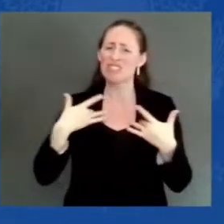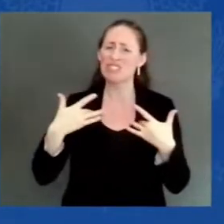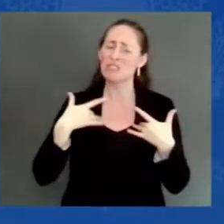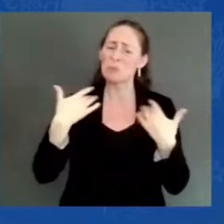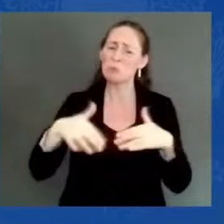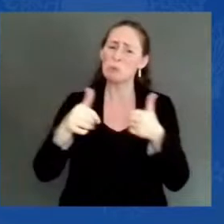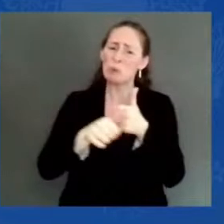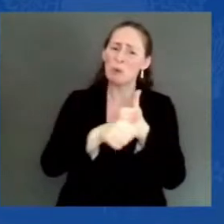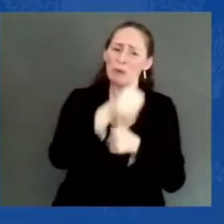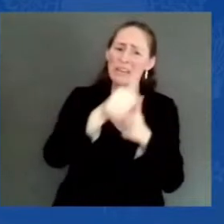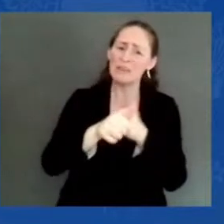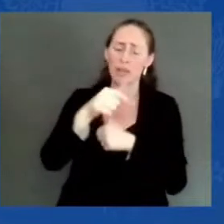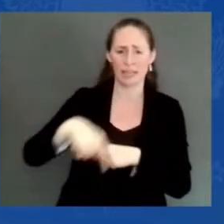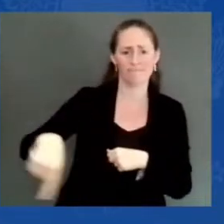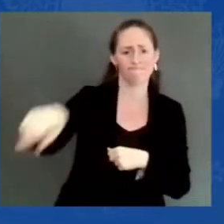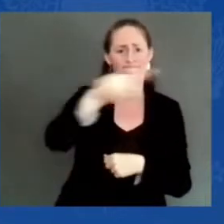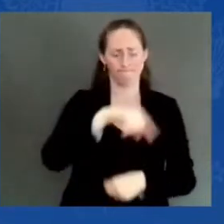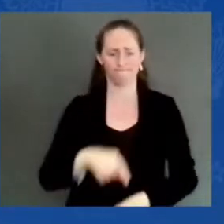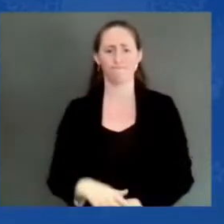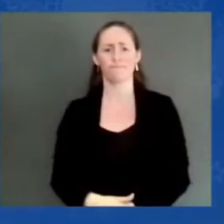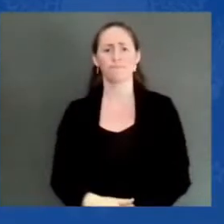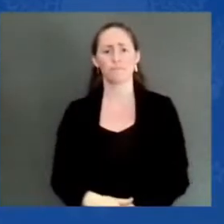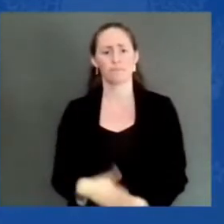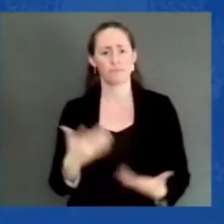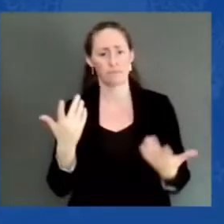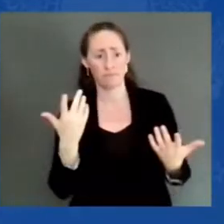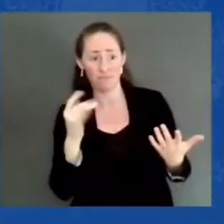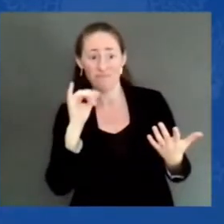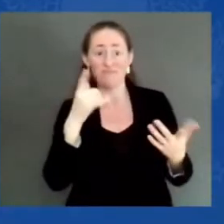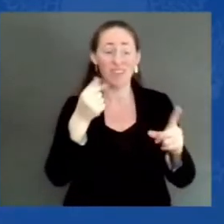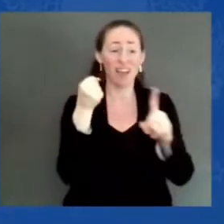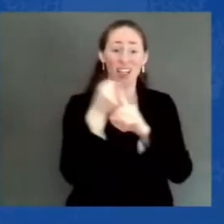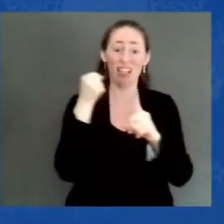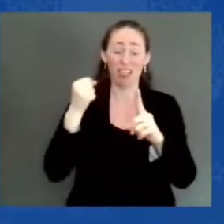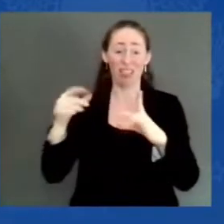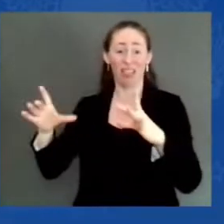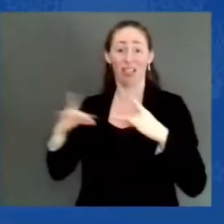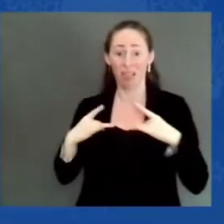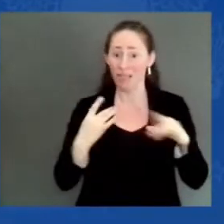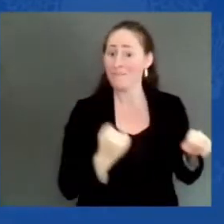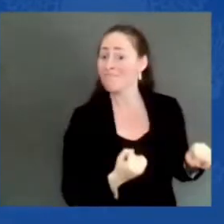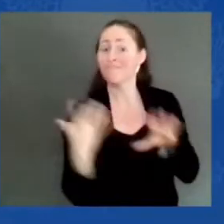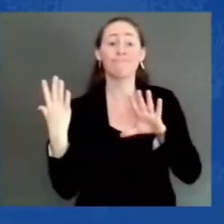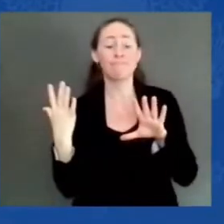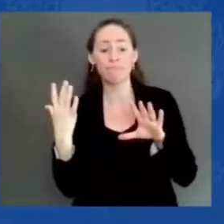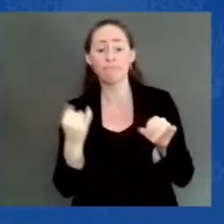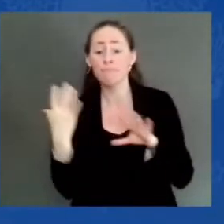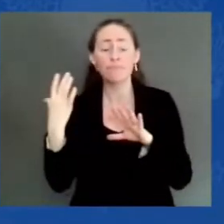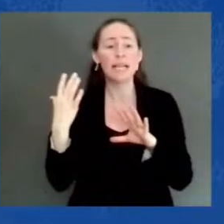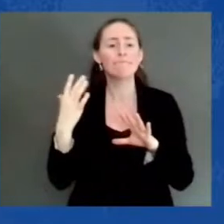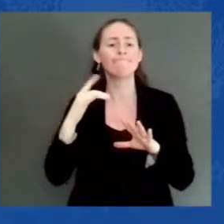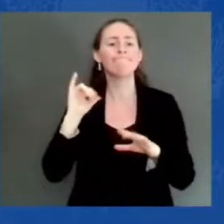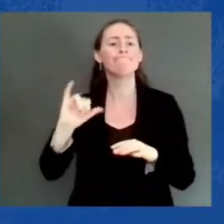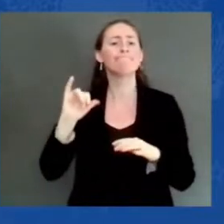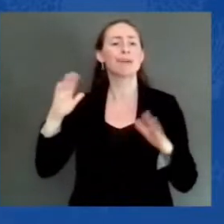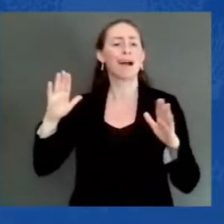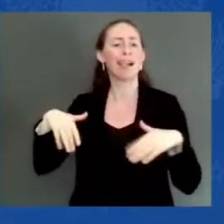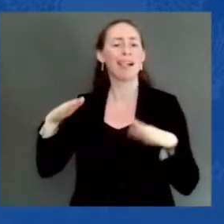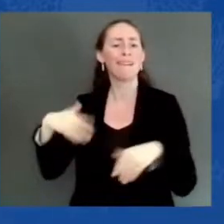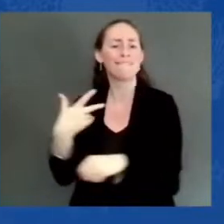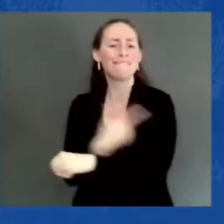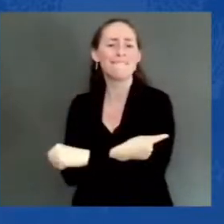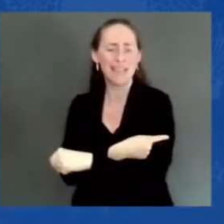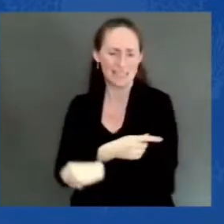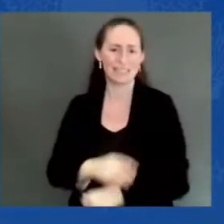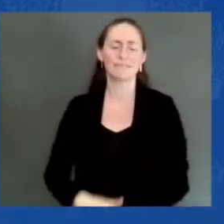and deaths continue to be among the unvaccinated. In Alabama, more than 90% of the current hospitalizations